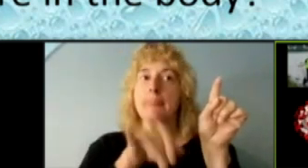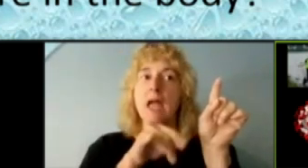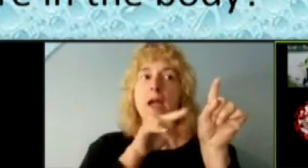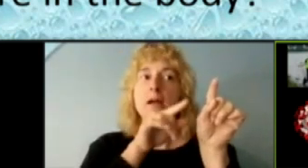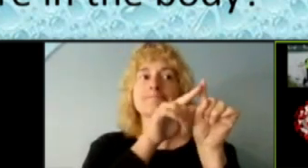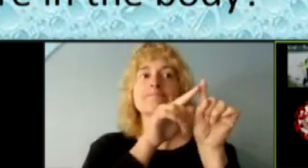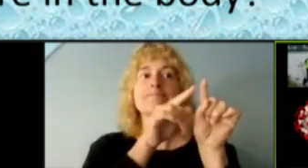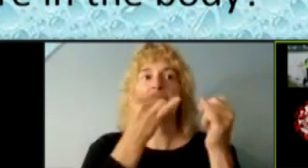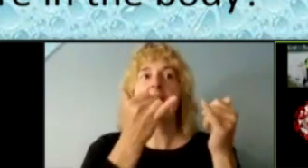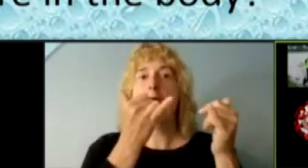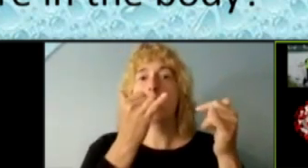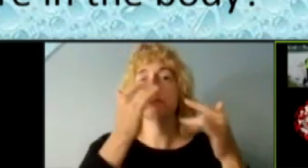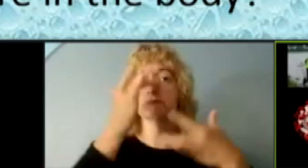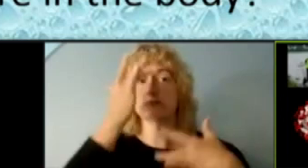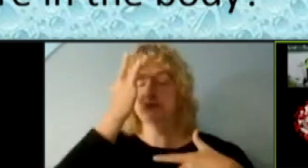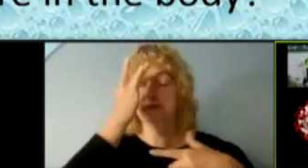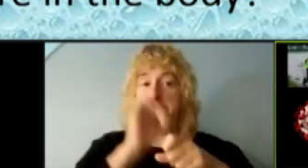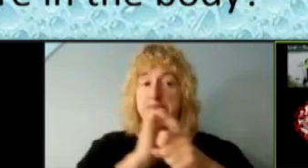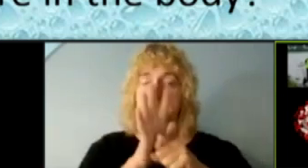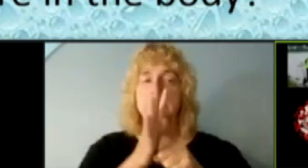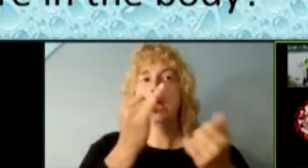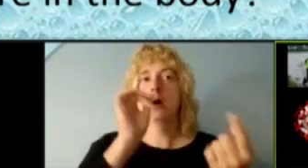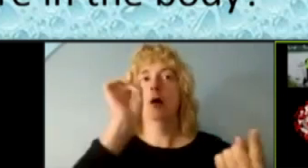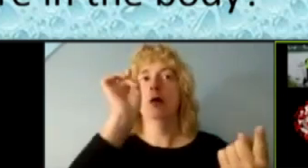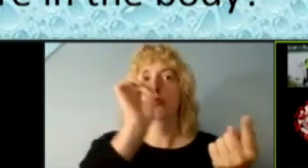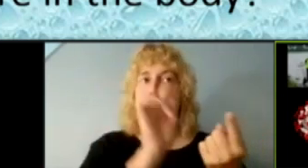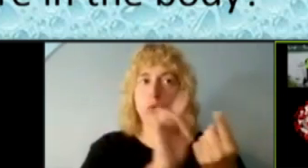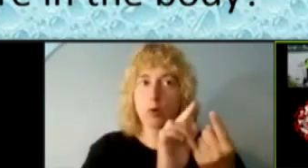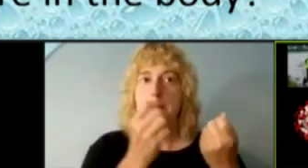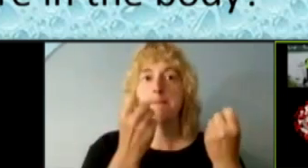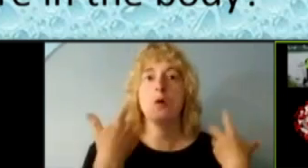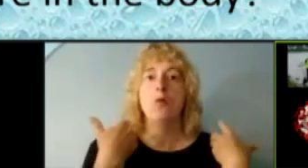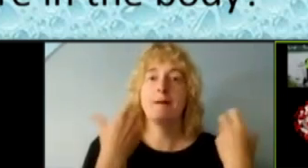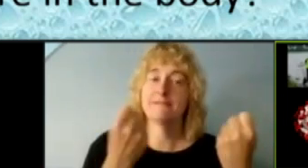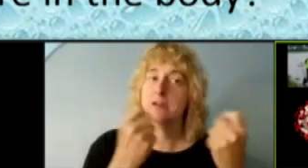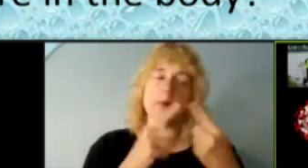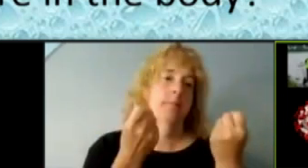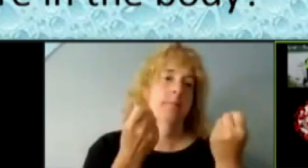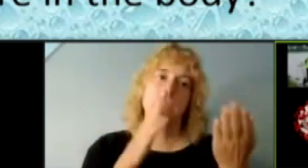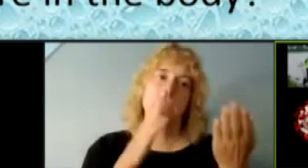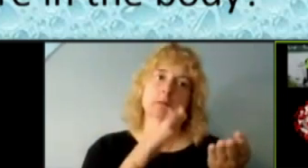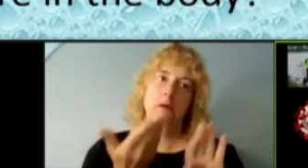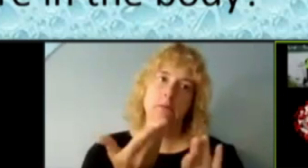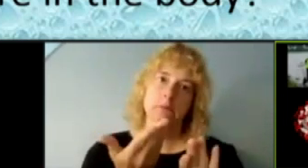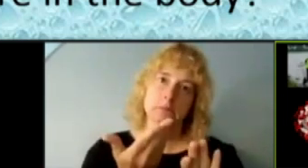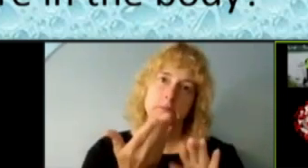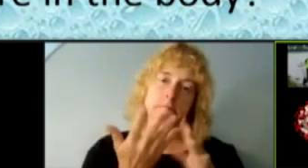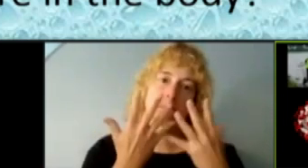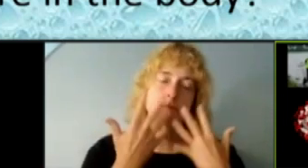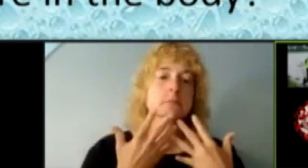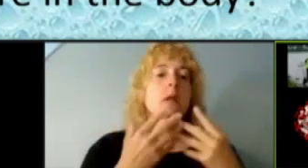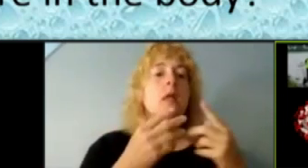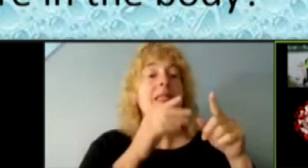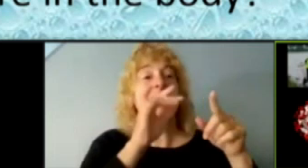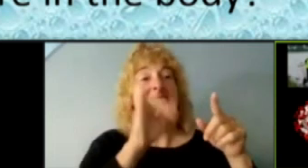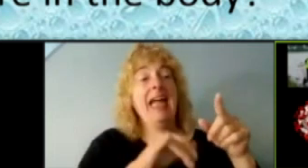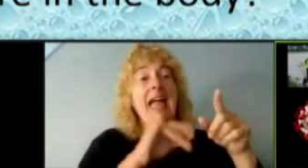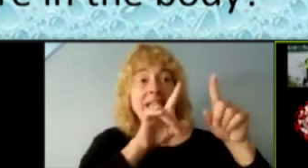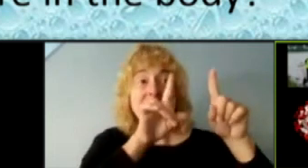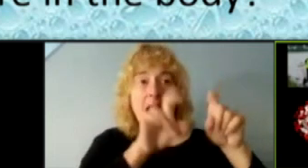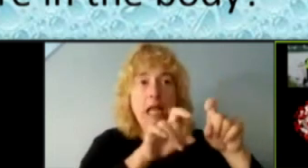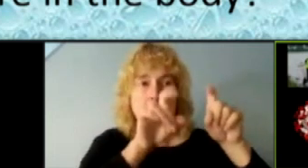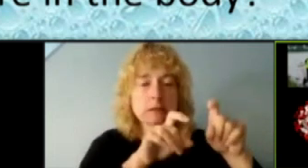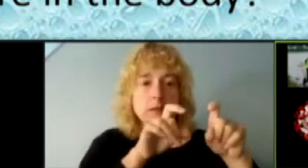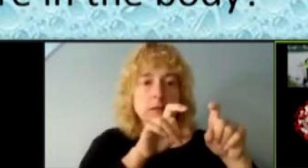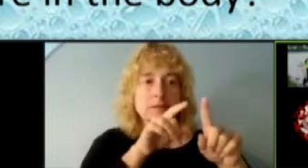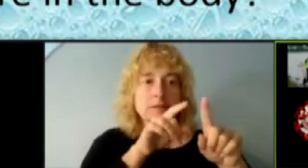disease levels have gone way down and many people have recovered, but many have died. But testing, especially at that time, only looks